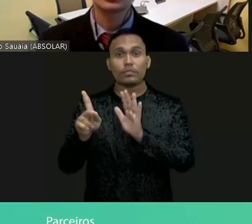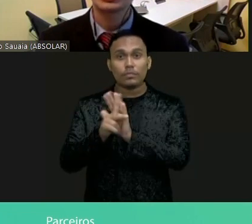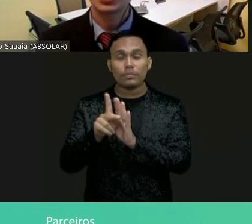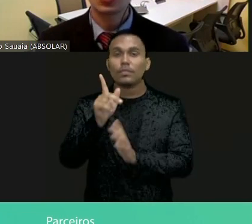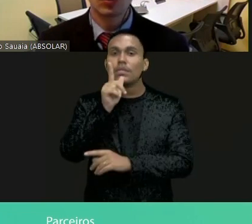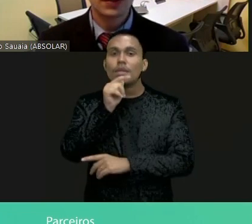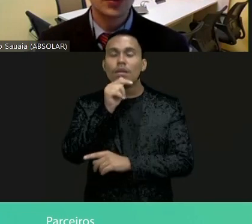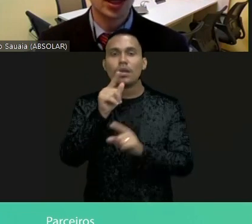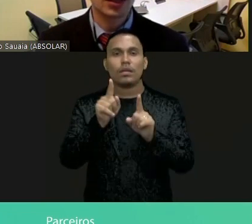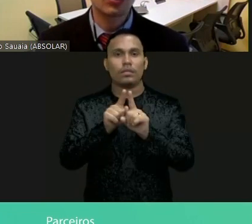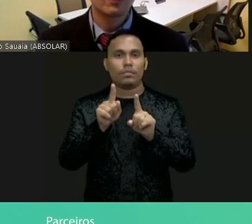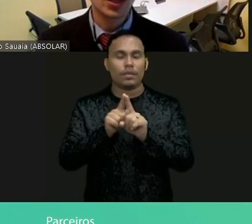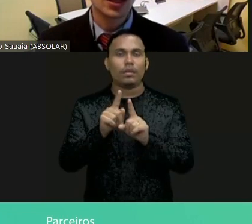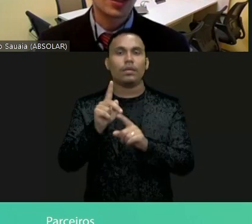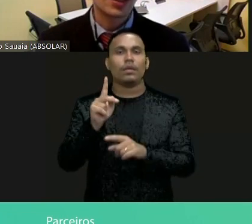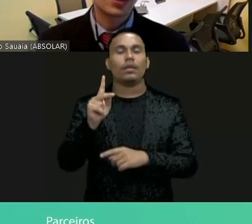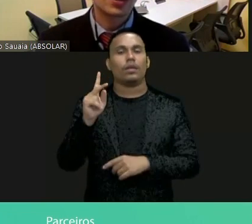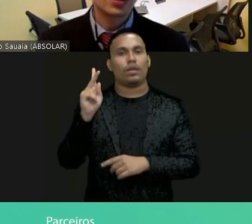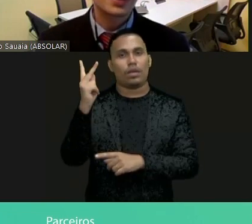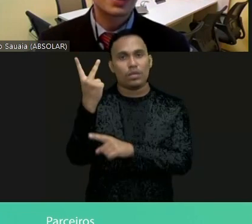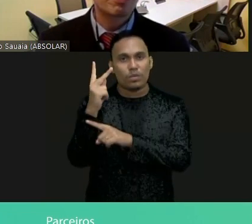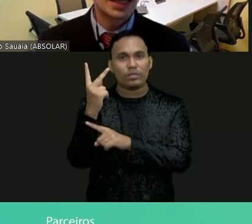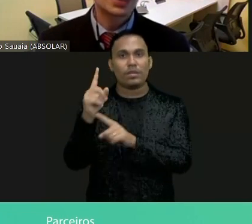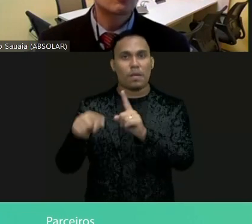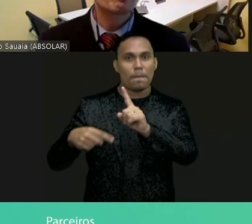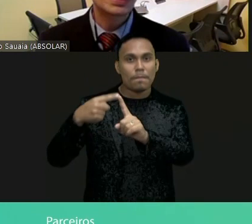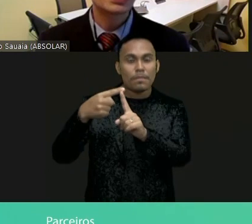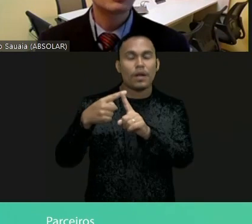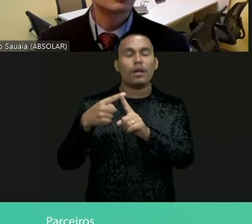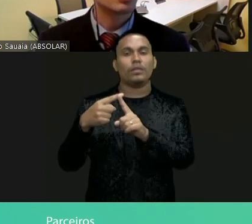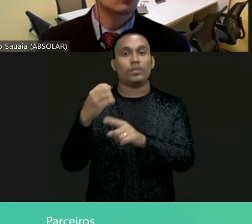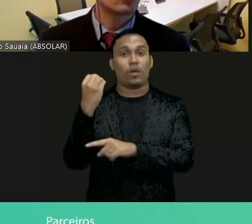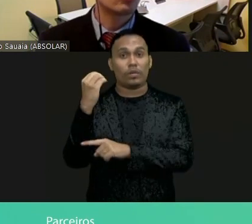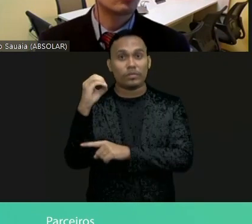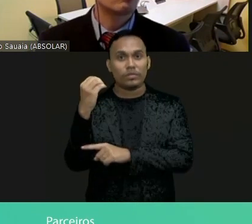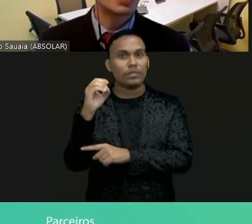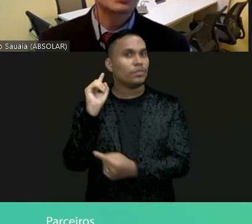water, hydrogen and oxygen,